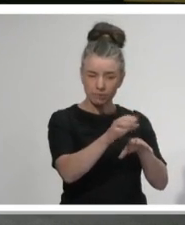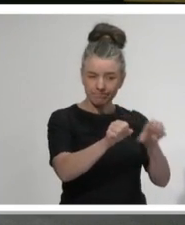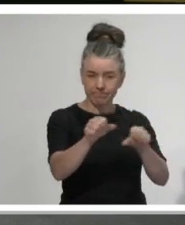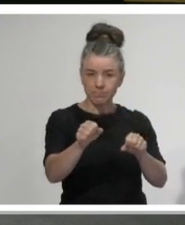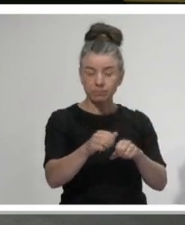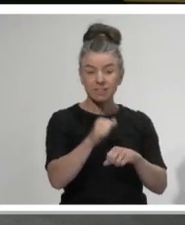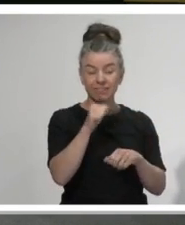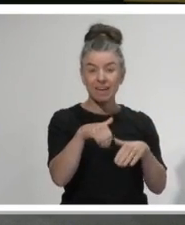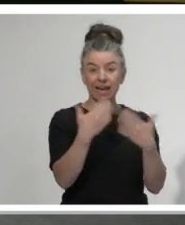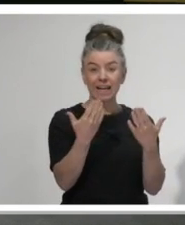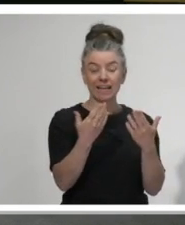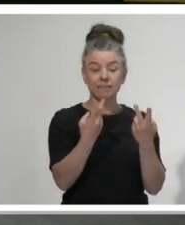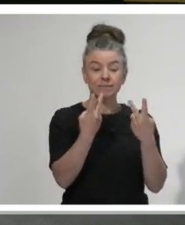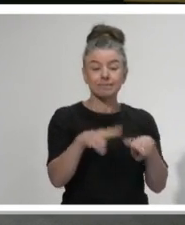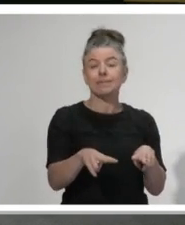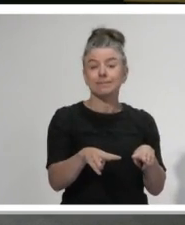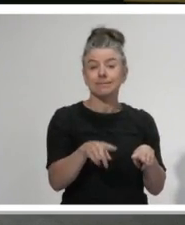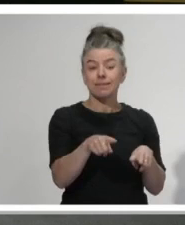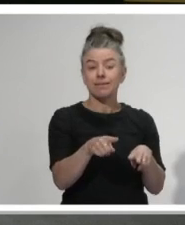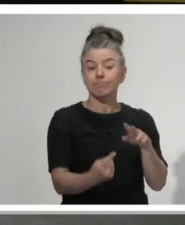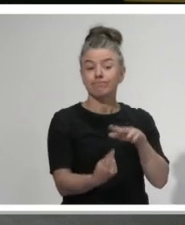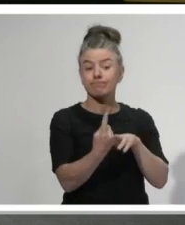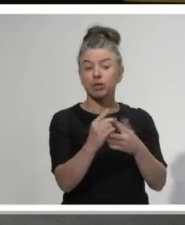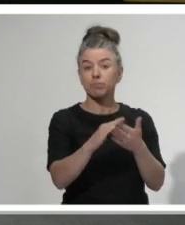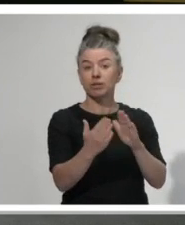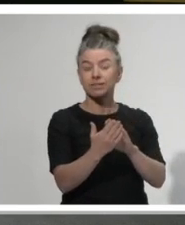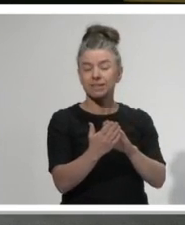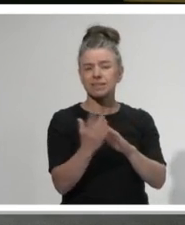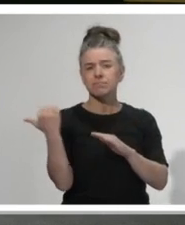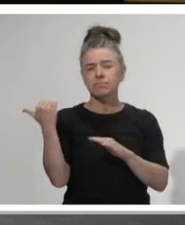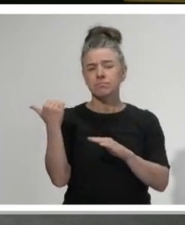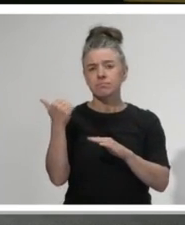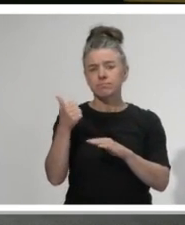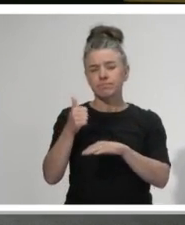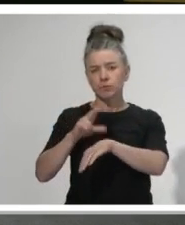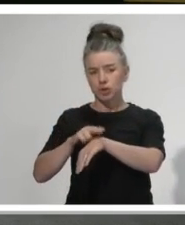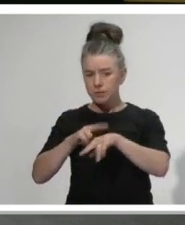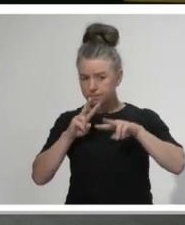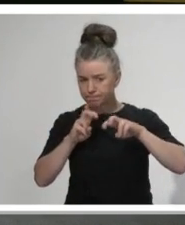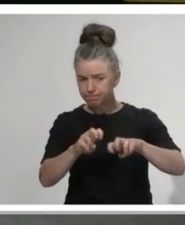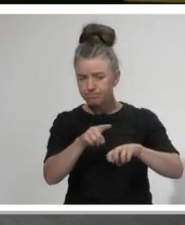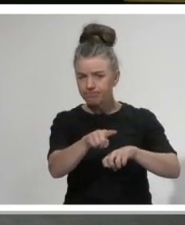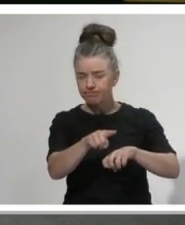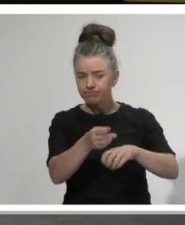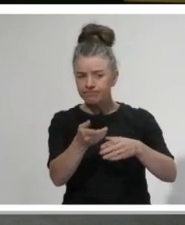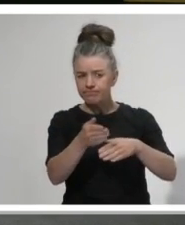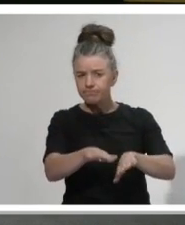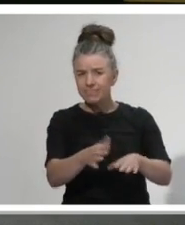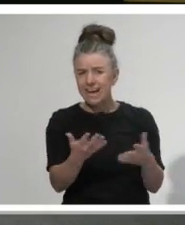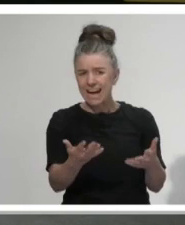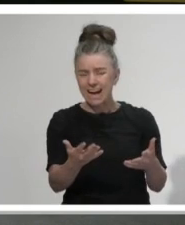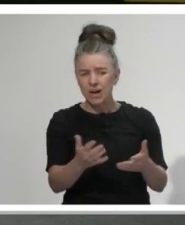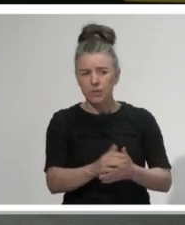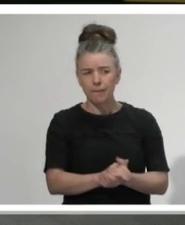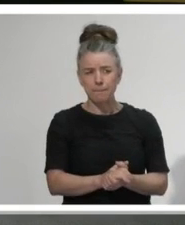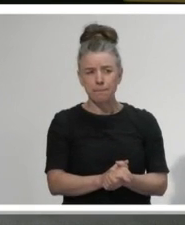sudden deaths that occur in the community that are subject to a coroner's inquiry, that testing for COVID occurs if it